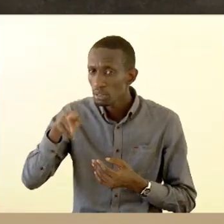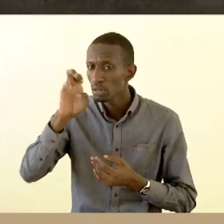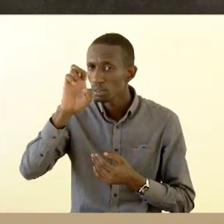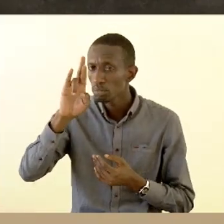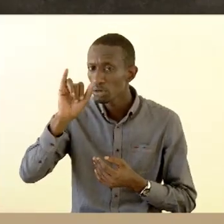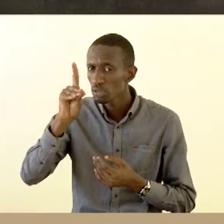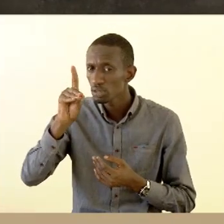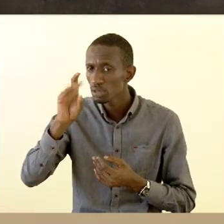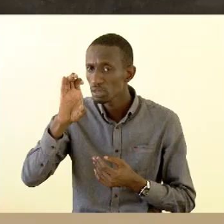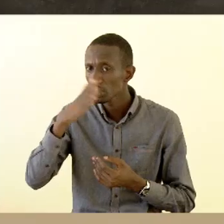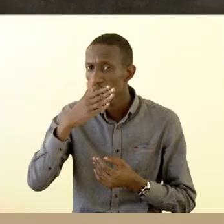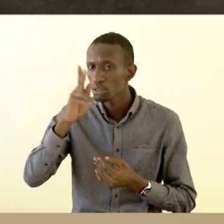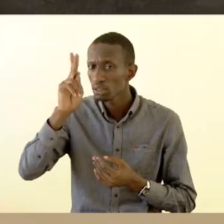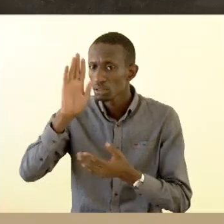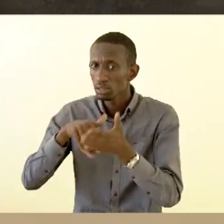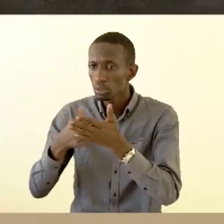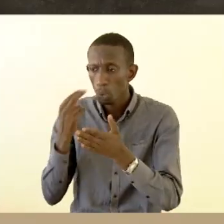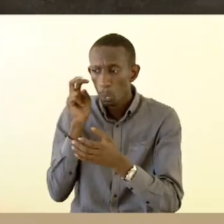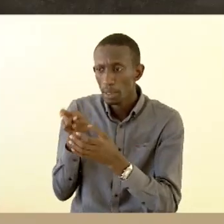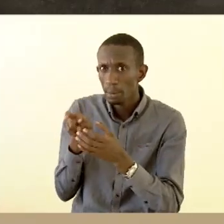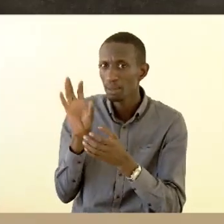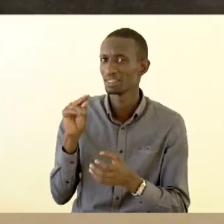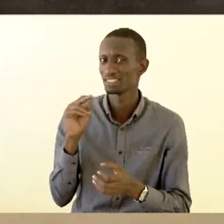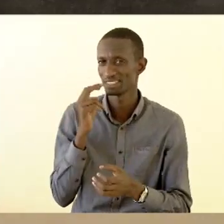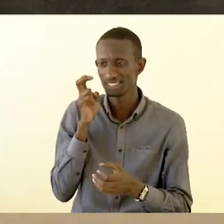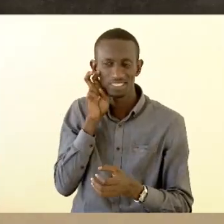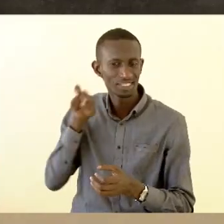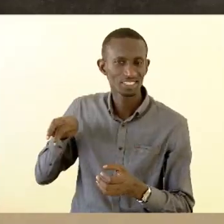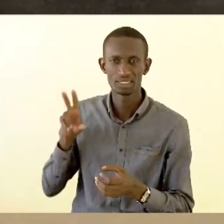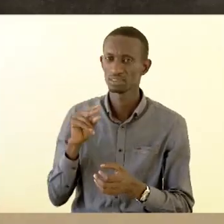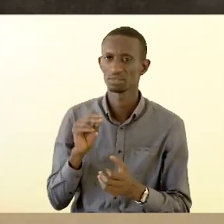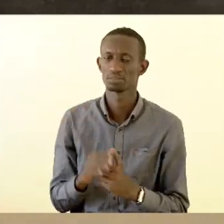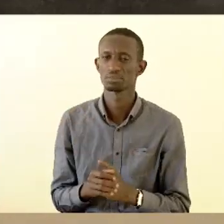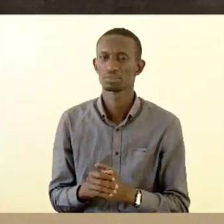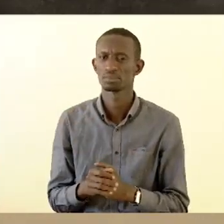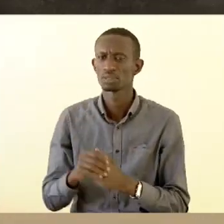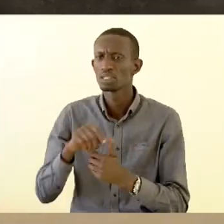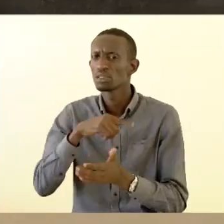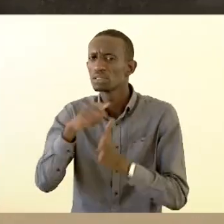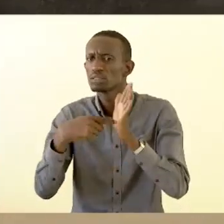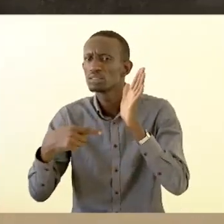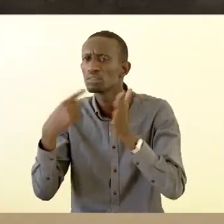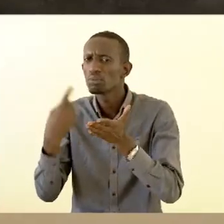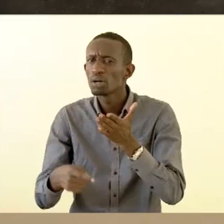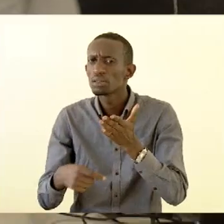question. What is the chemical symbol for hydrogen? For hydrogen, the chemical symbol is